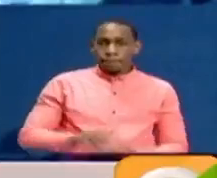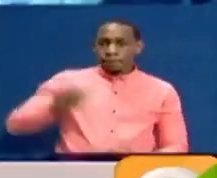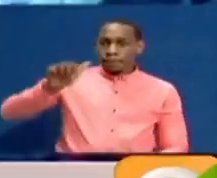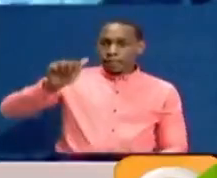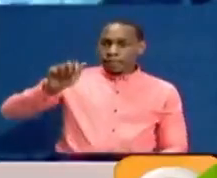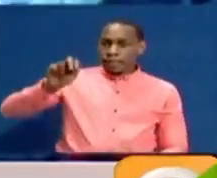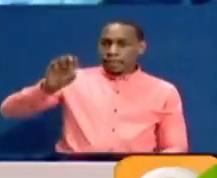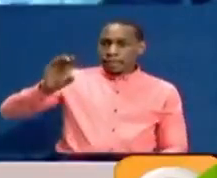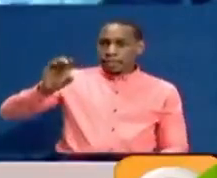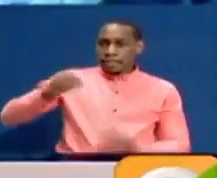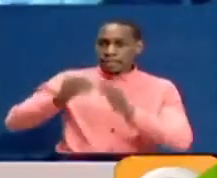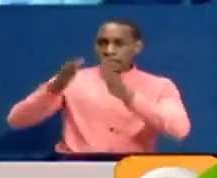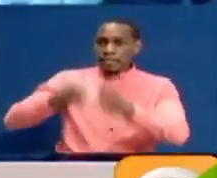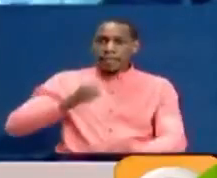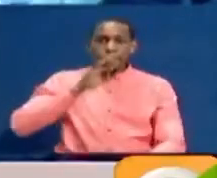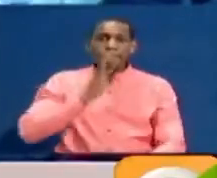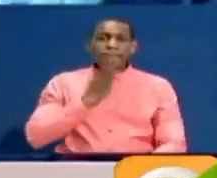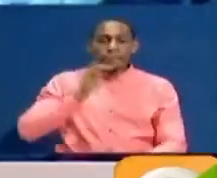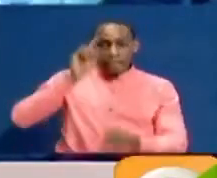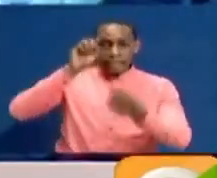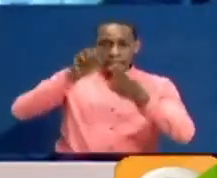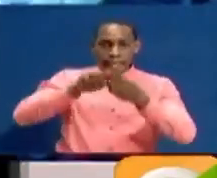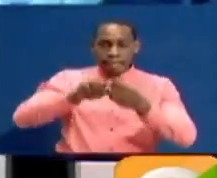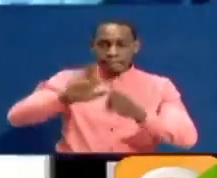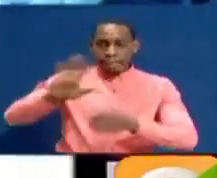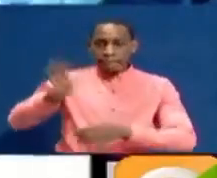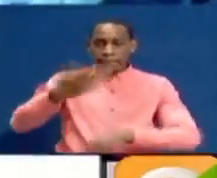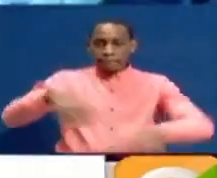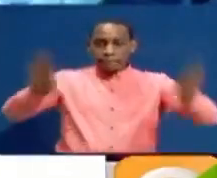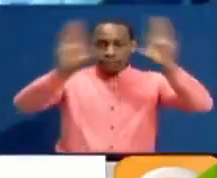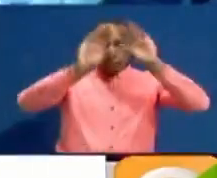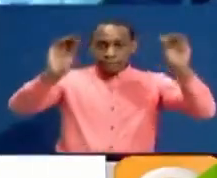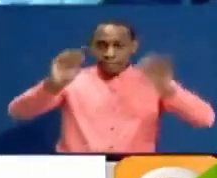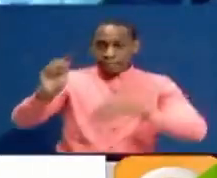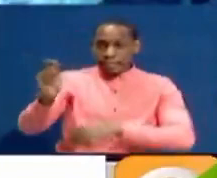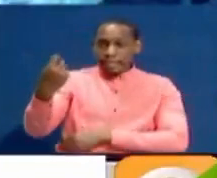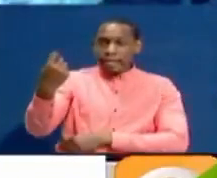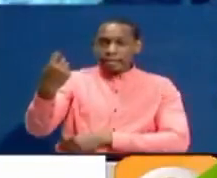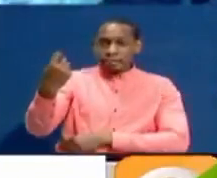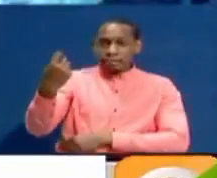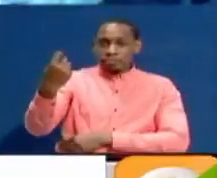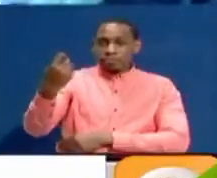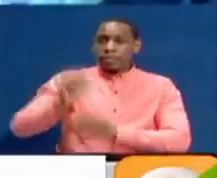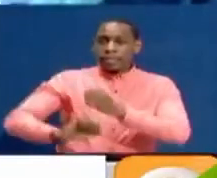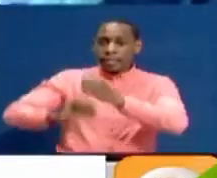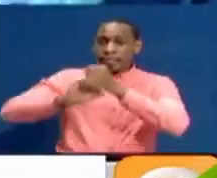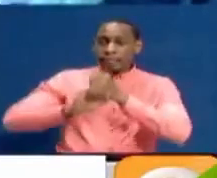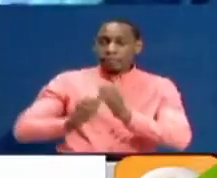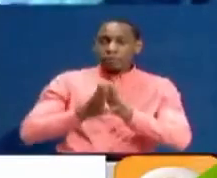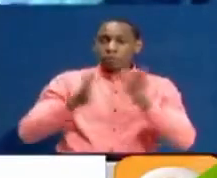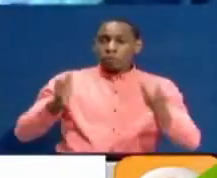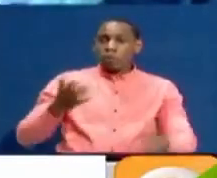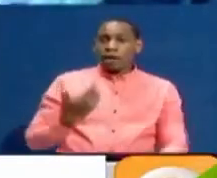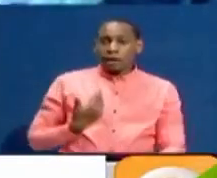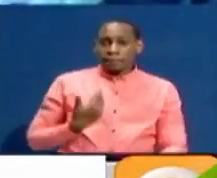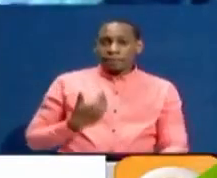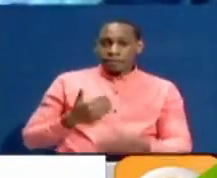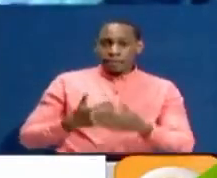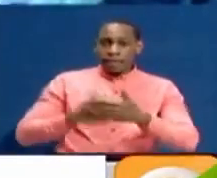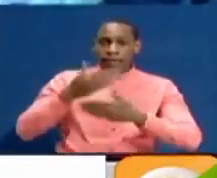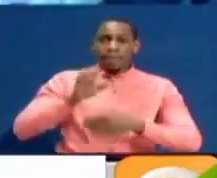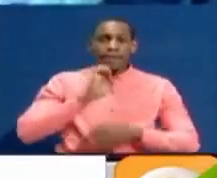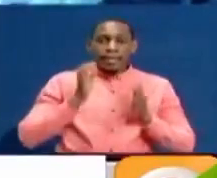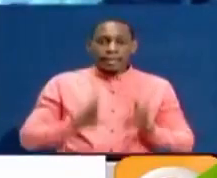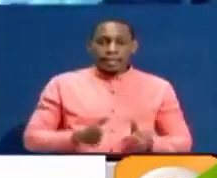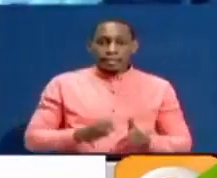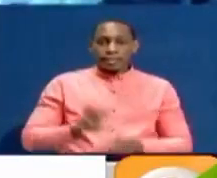ANC leader Musalia Mudavadi's bid to be the fifth president of the Republic of Kenya got a major boost after